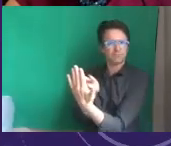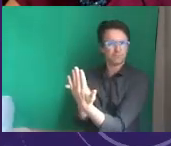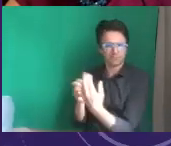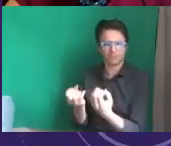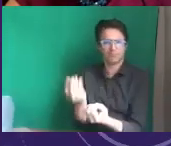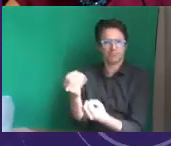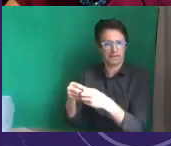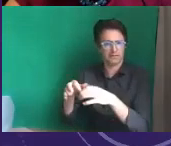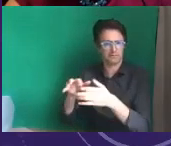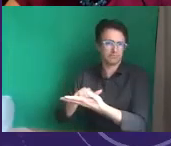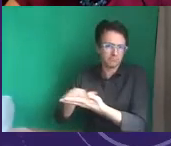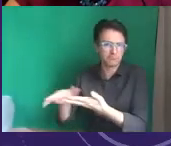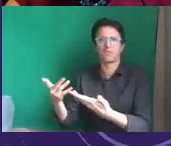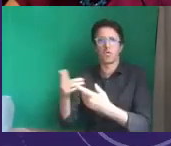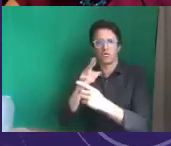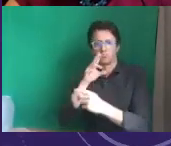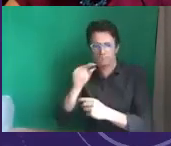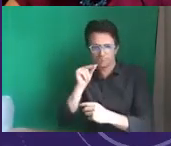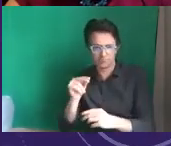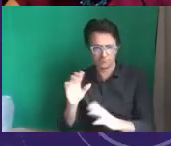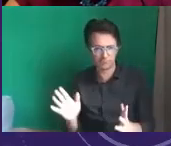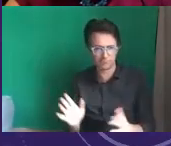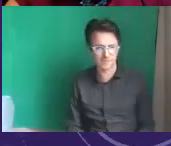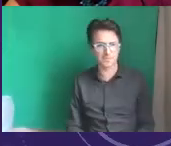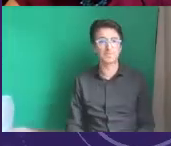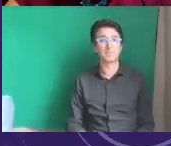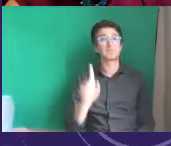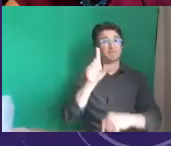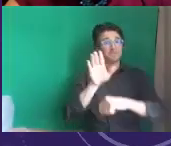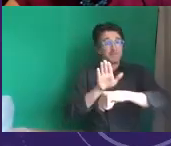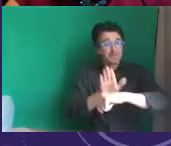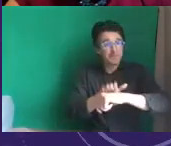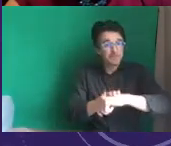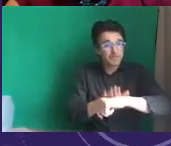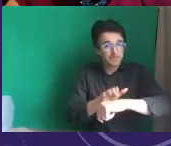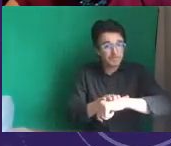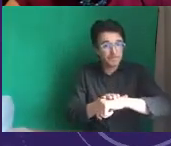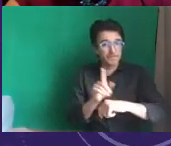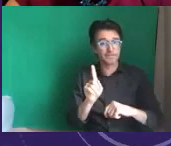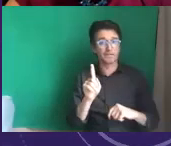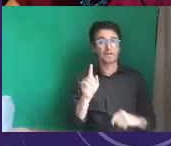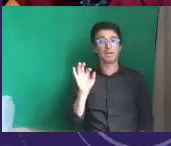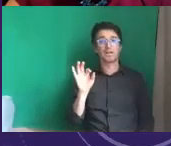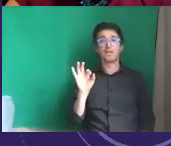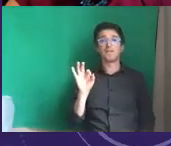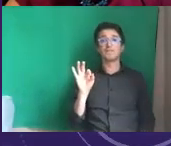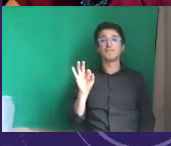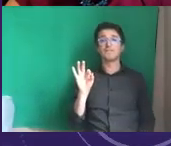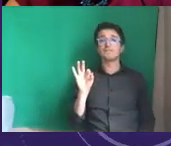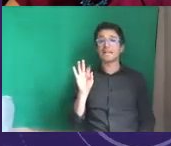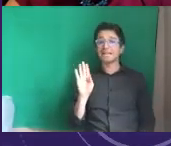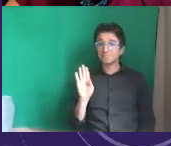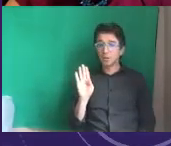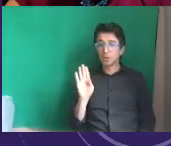tend to limit at 100 characters for describing an image. So again, that's the reason why I like to do the